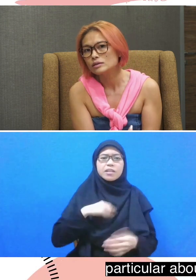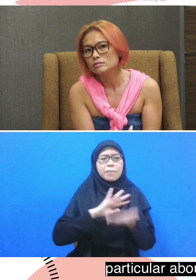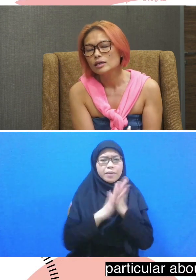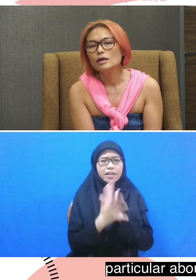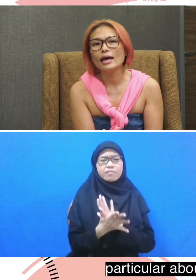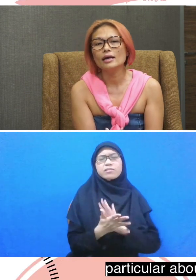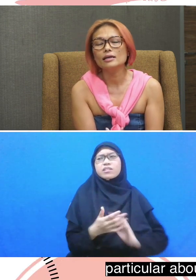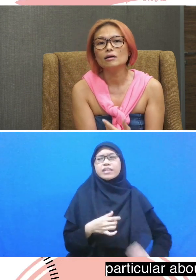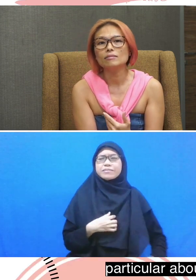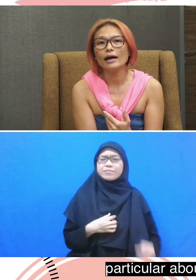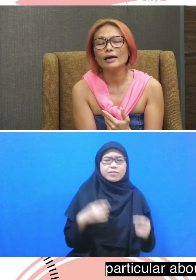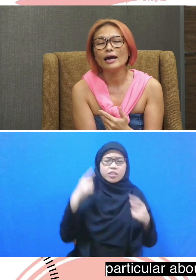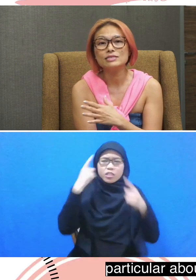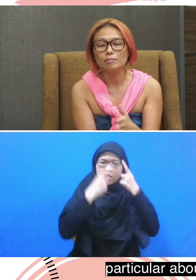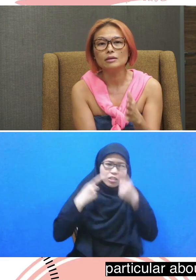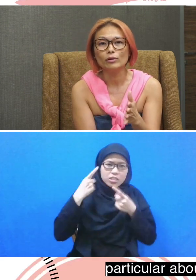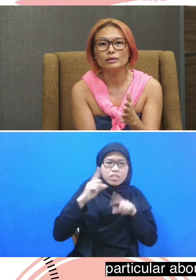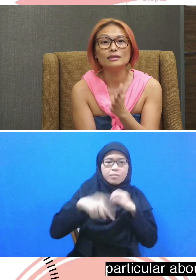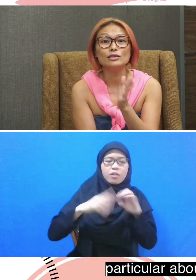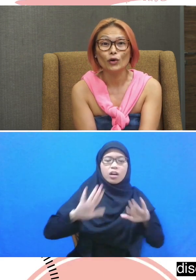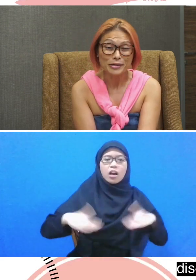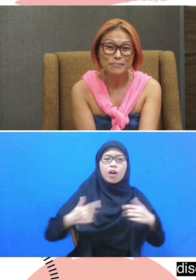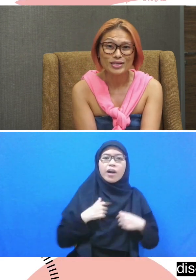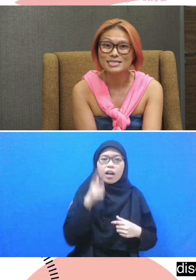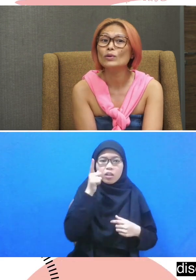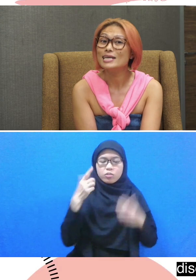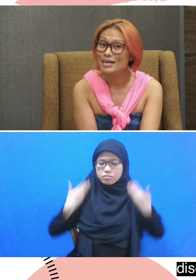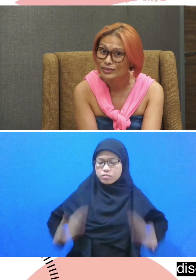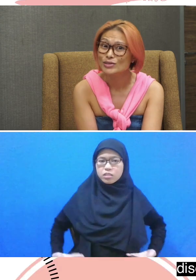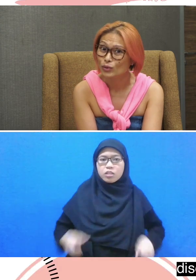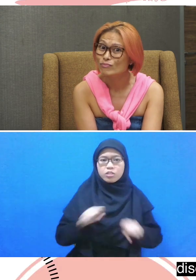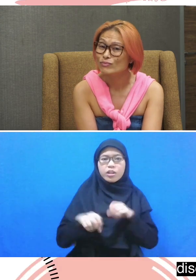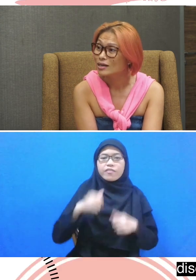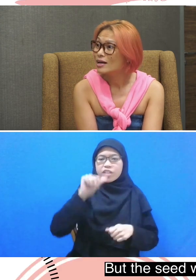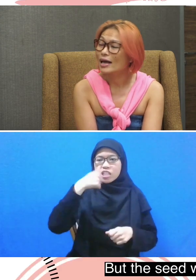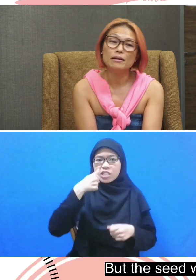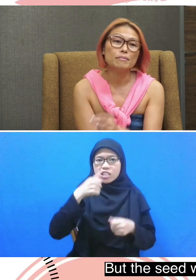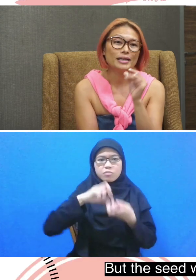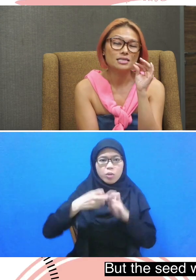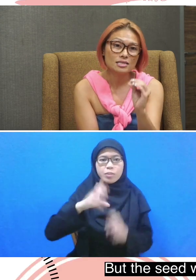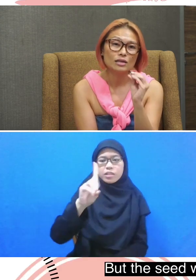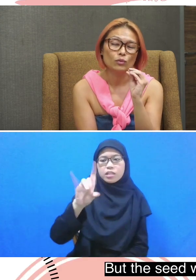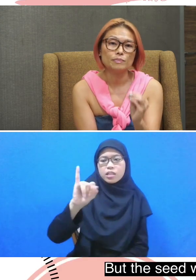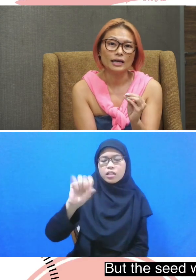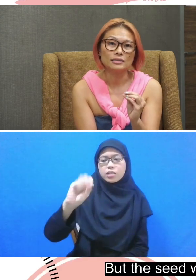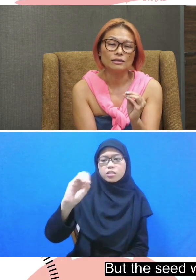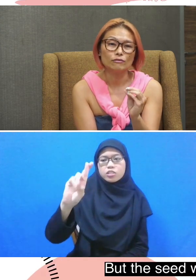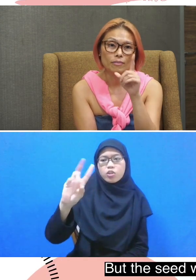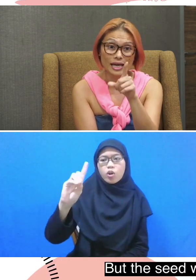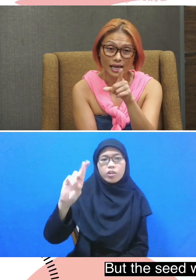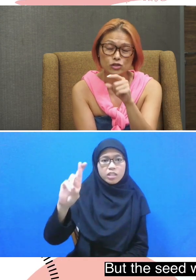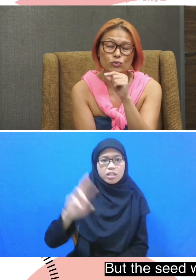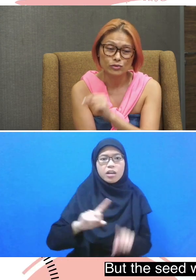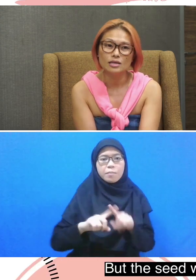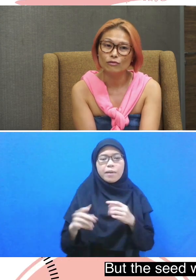look. And I have stumbled upon eating disorder since I was 11 years old. But the seed was planted from